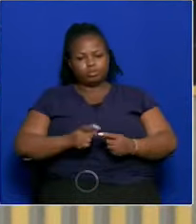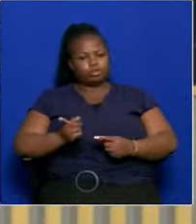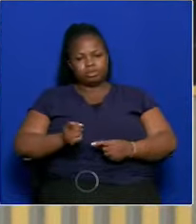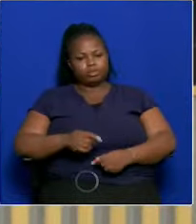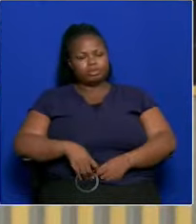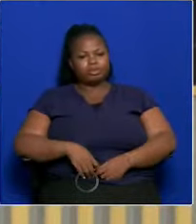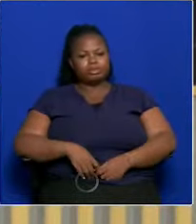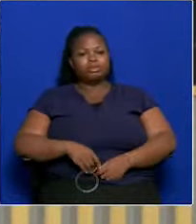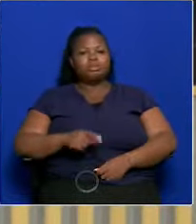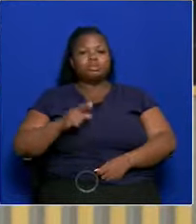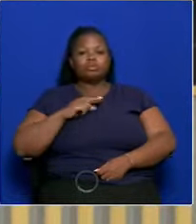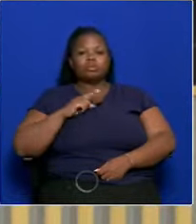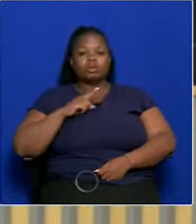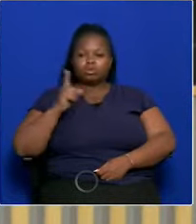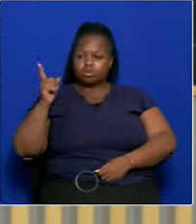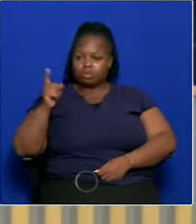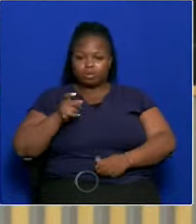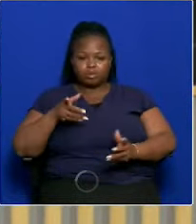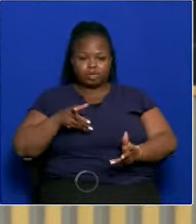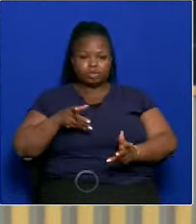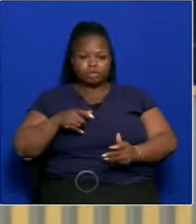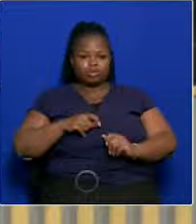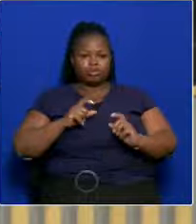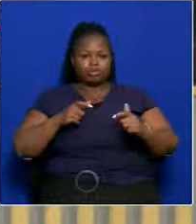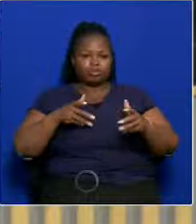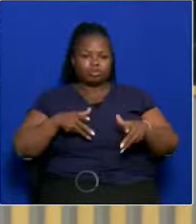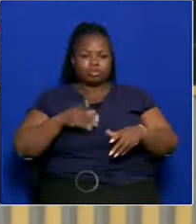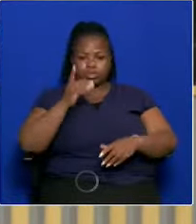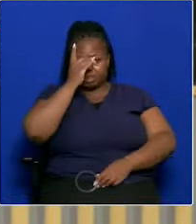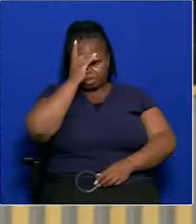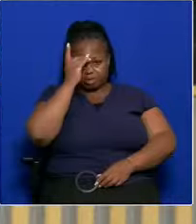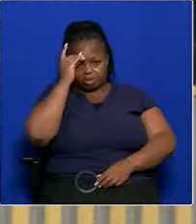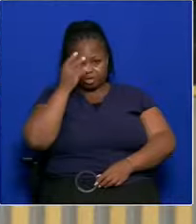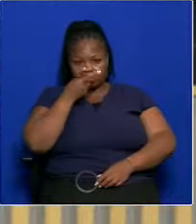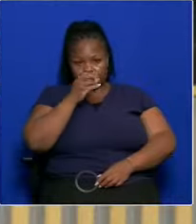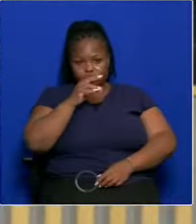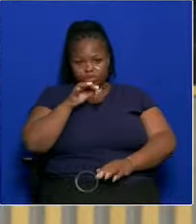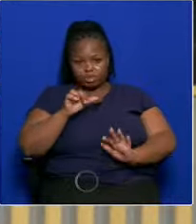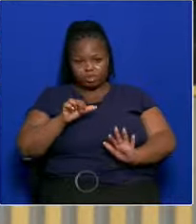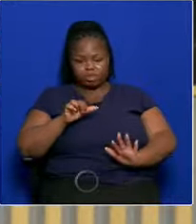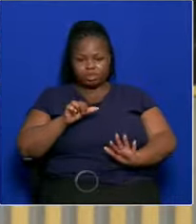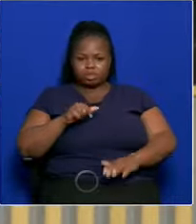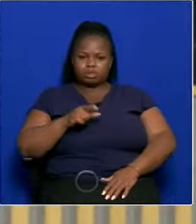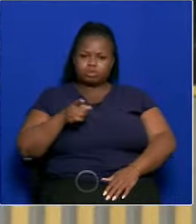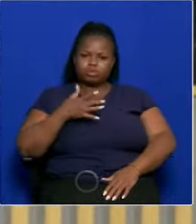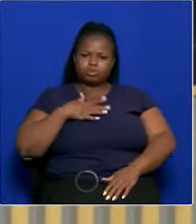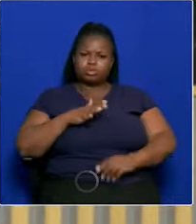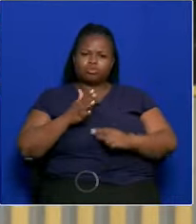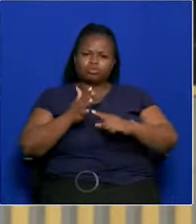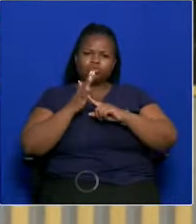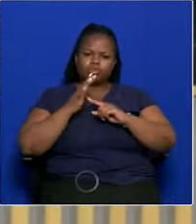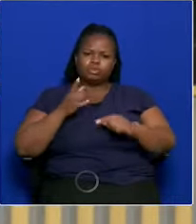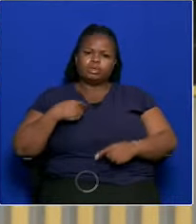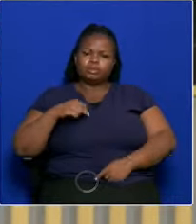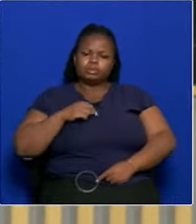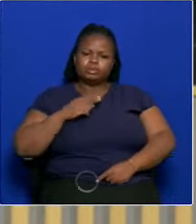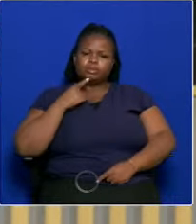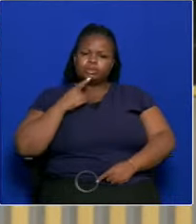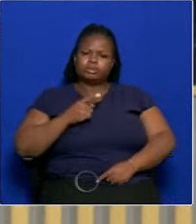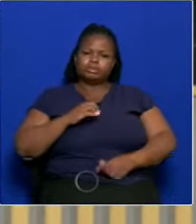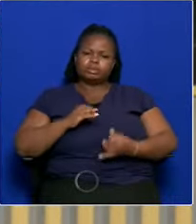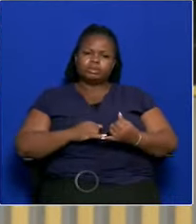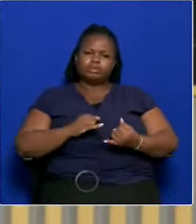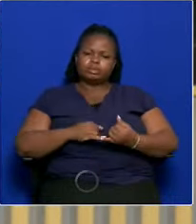to the commission in March 2026, and you want to show the commission that in September